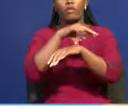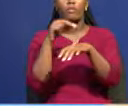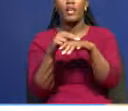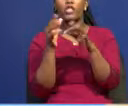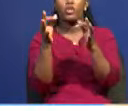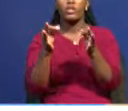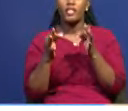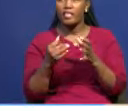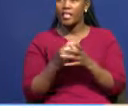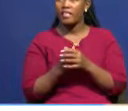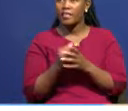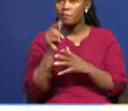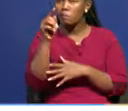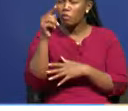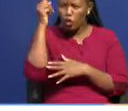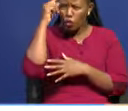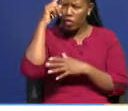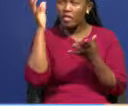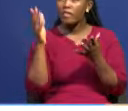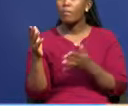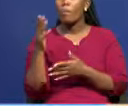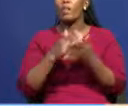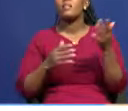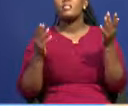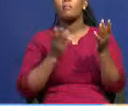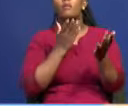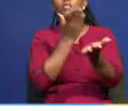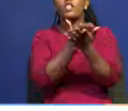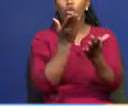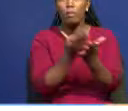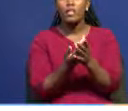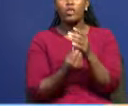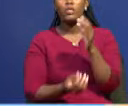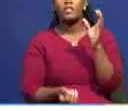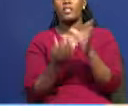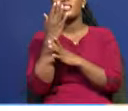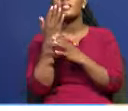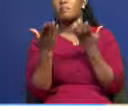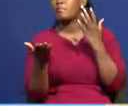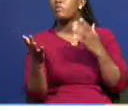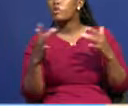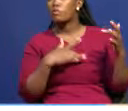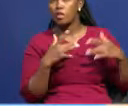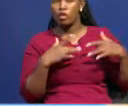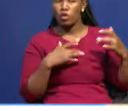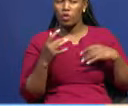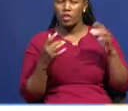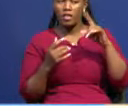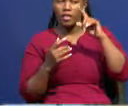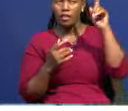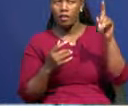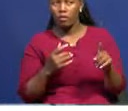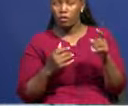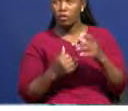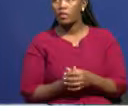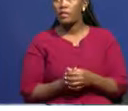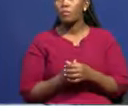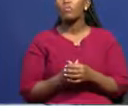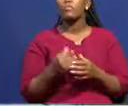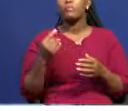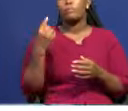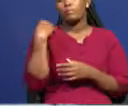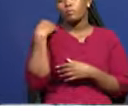say some of the recommendations you had made before the committee could be considered? I think as we rightly pointed